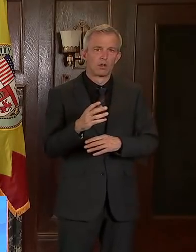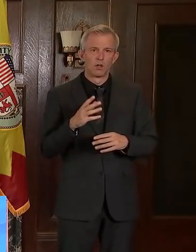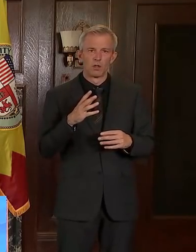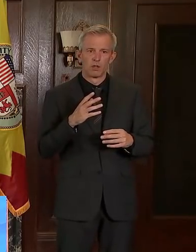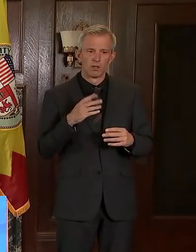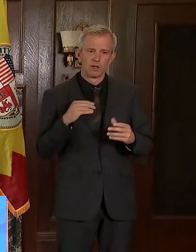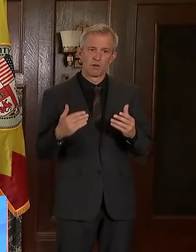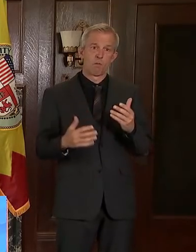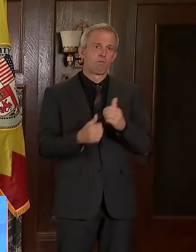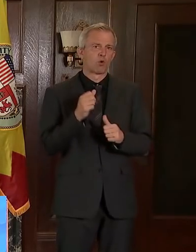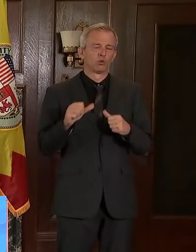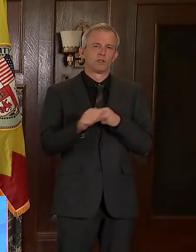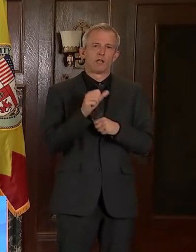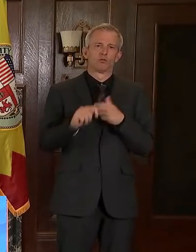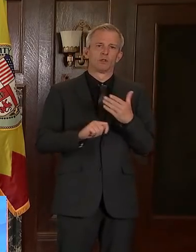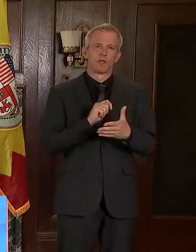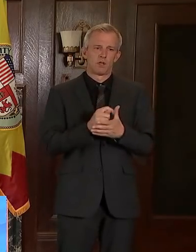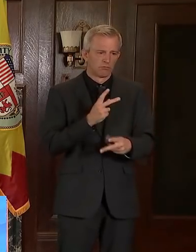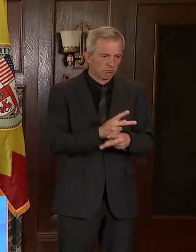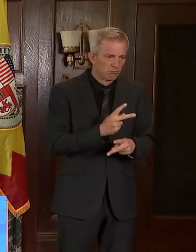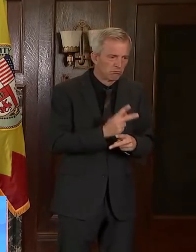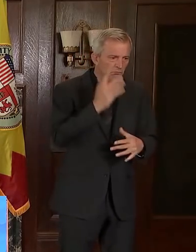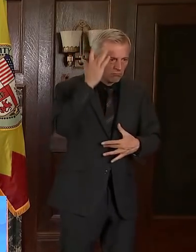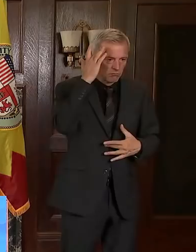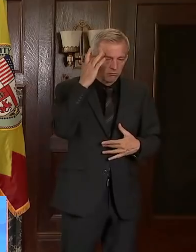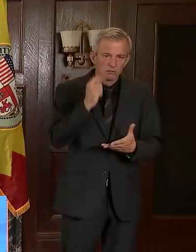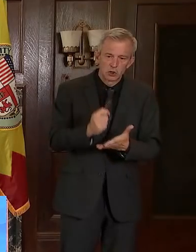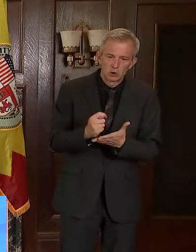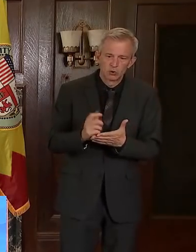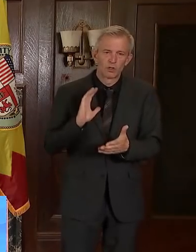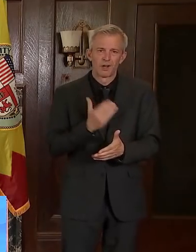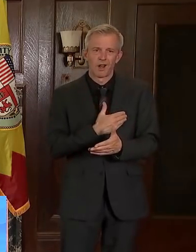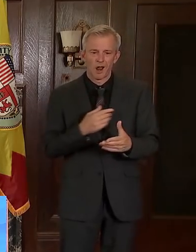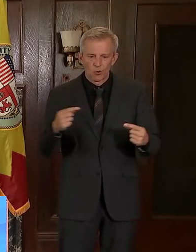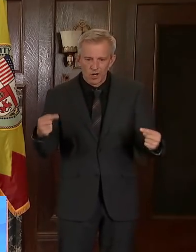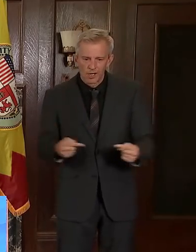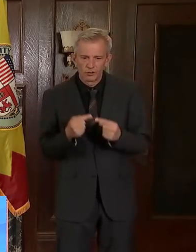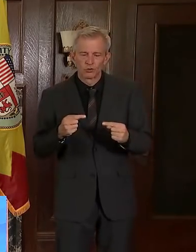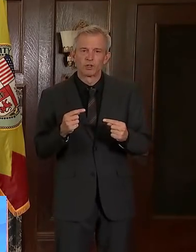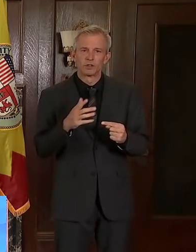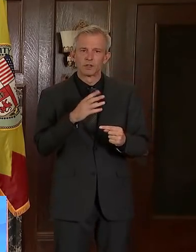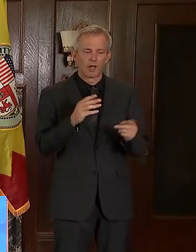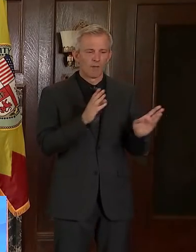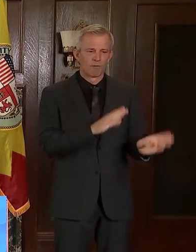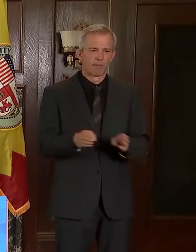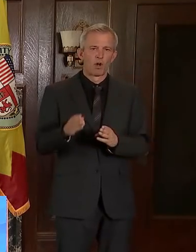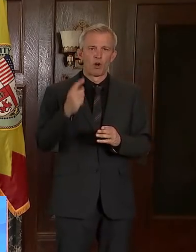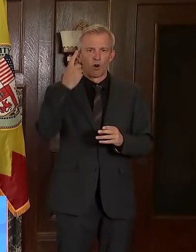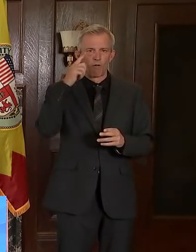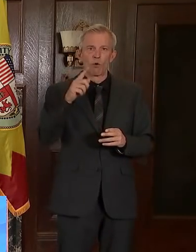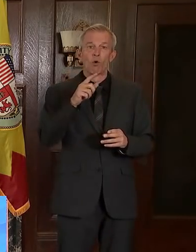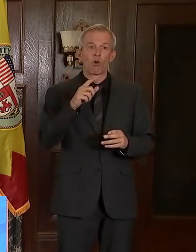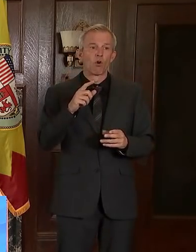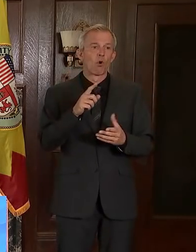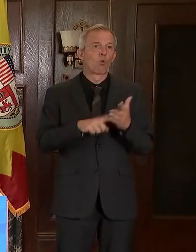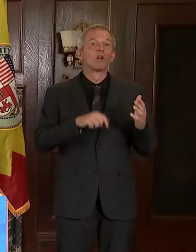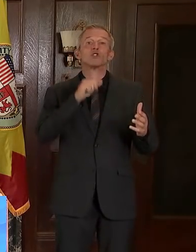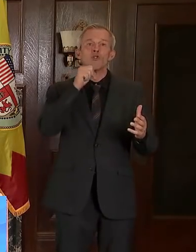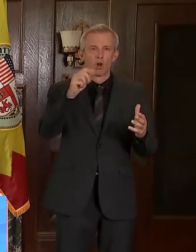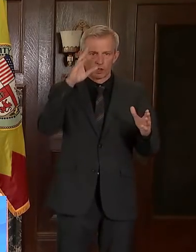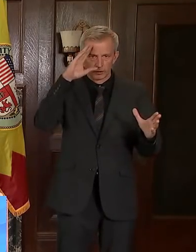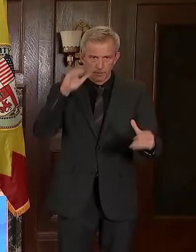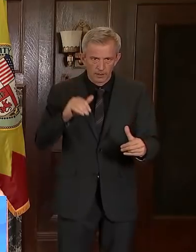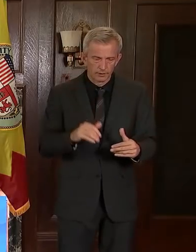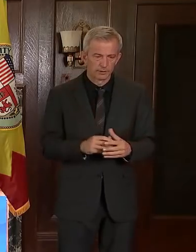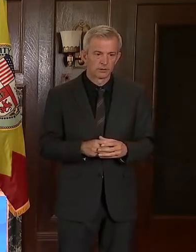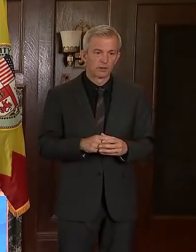times. They care for the sick, they treat our injuries and our illness, and they prepare for the unexpected. They reassure those